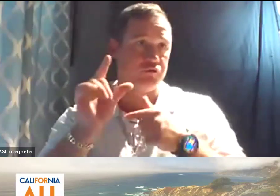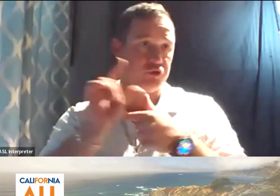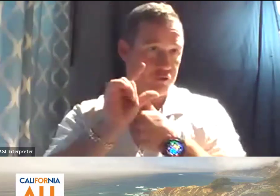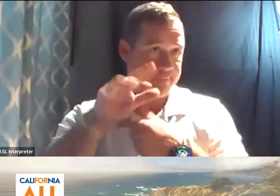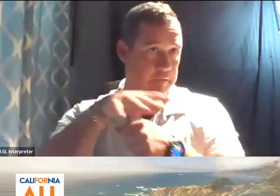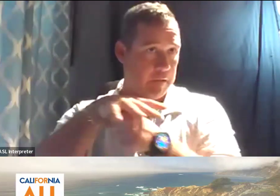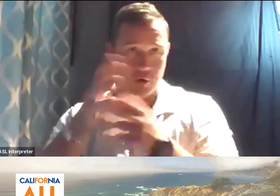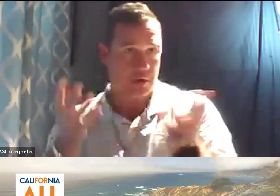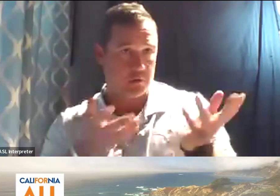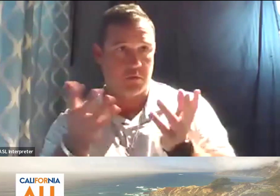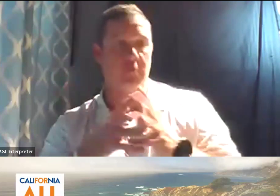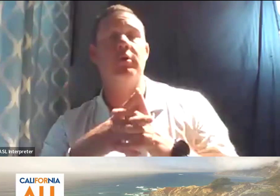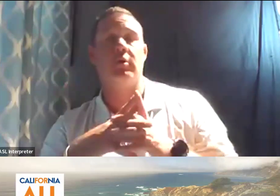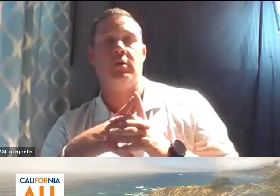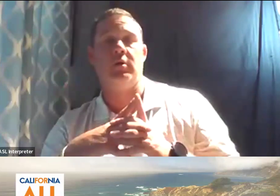Well,